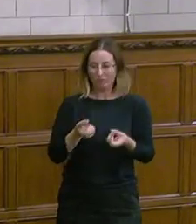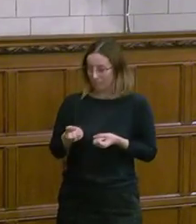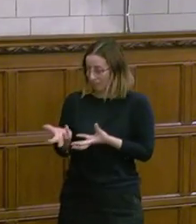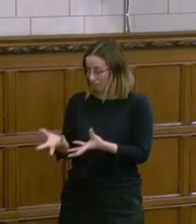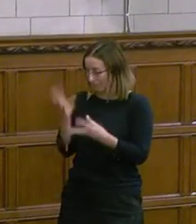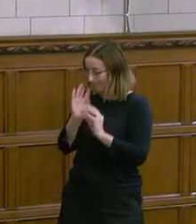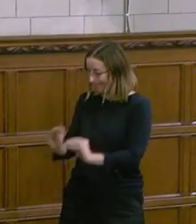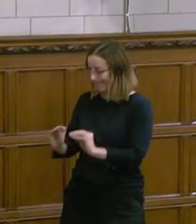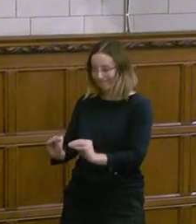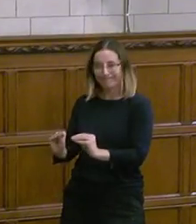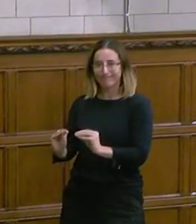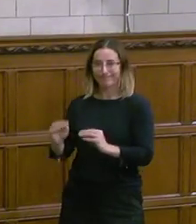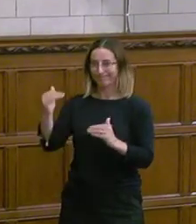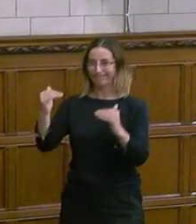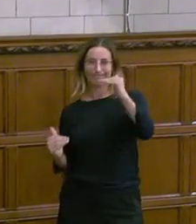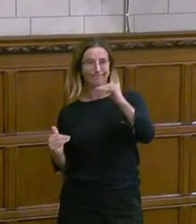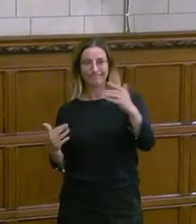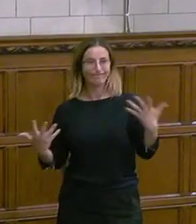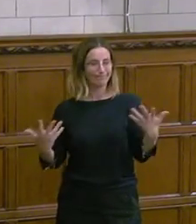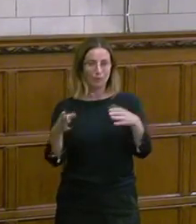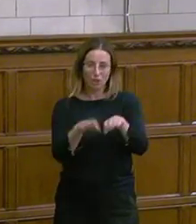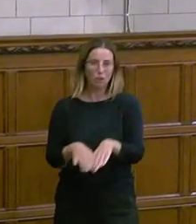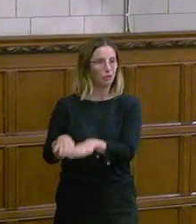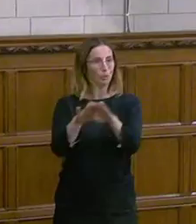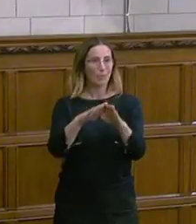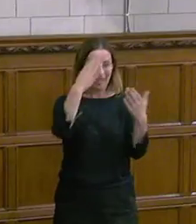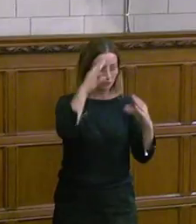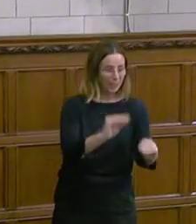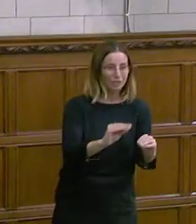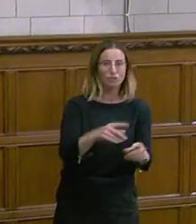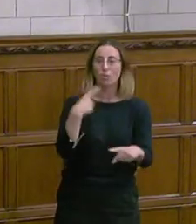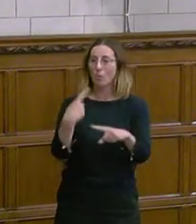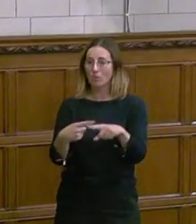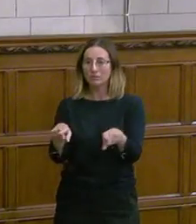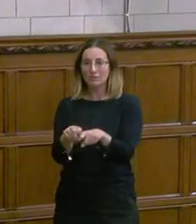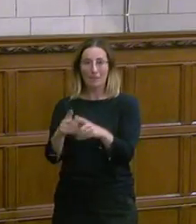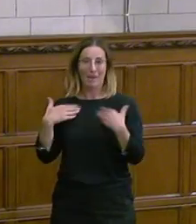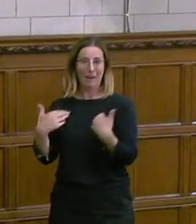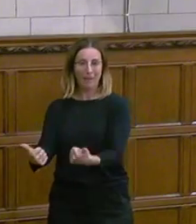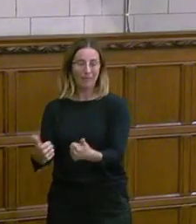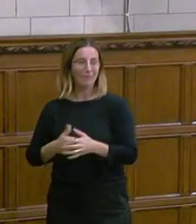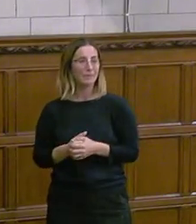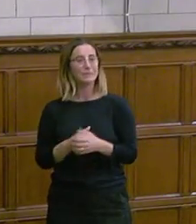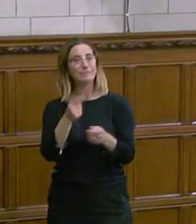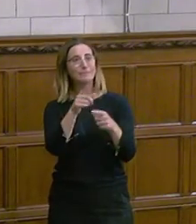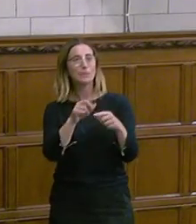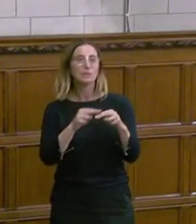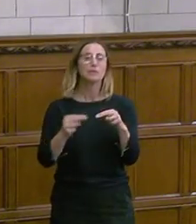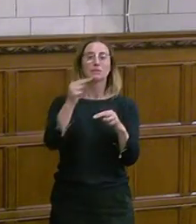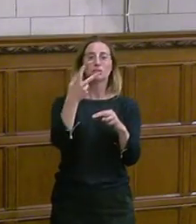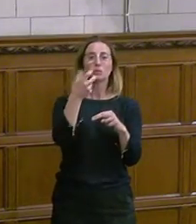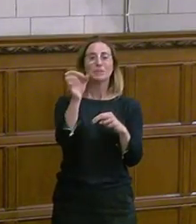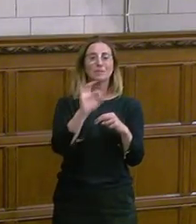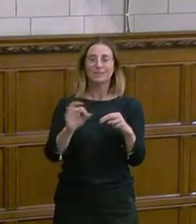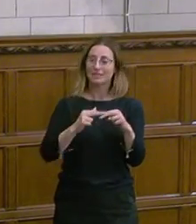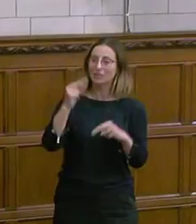across both the education and health sectors. They point to a projected 18 to 20% increase in SEND demand. The